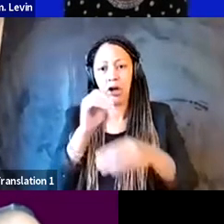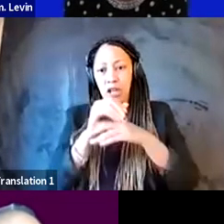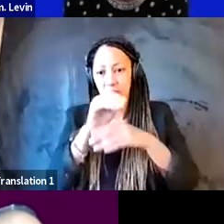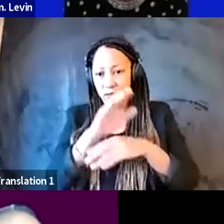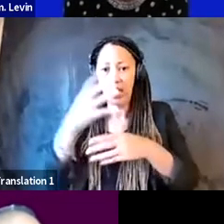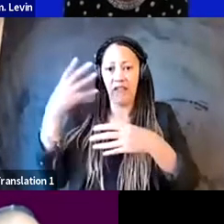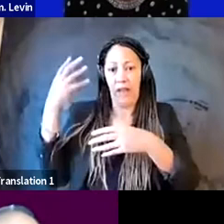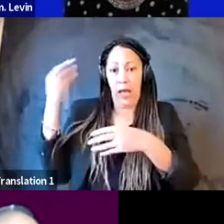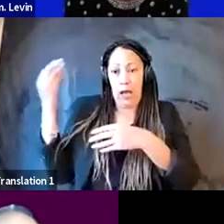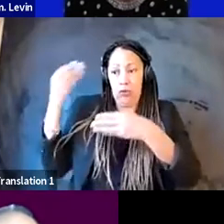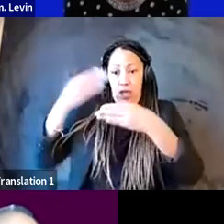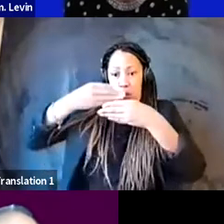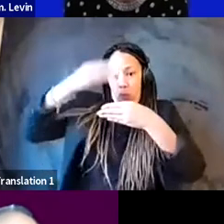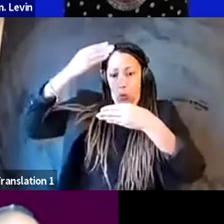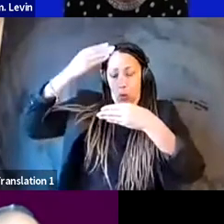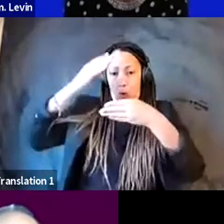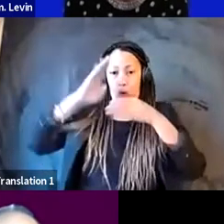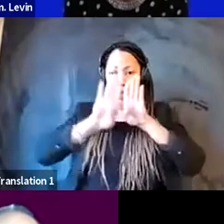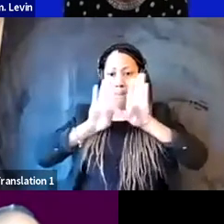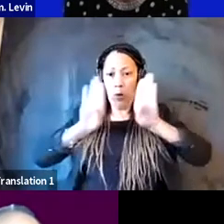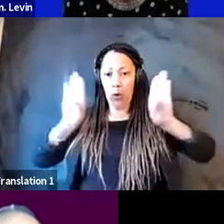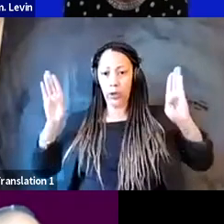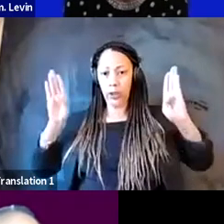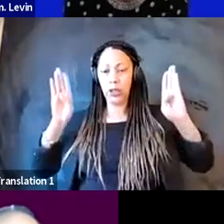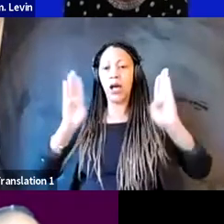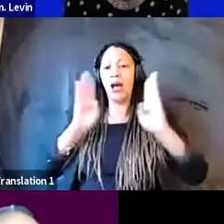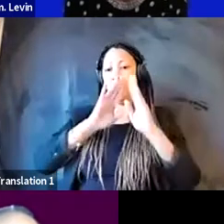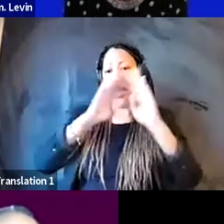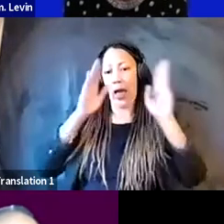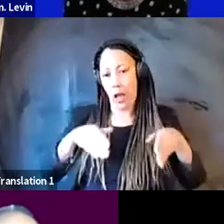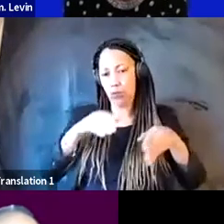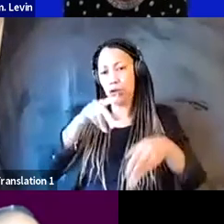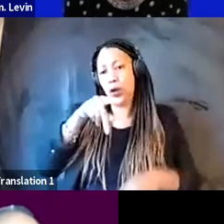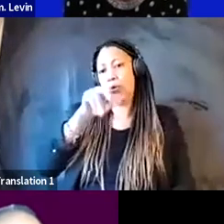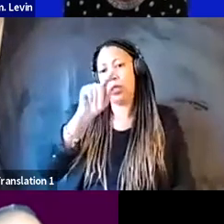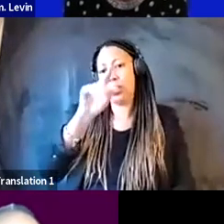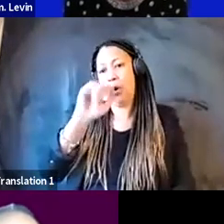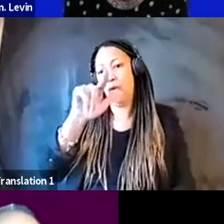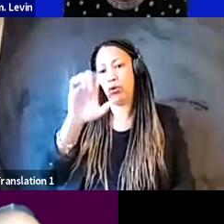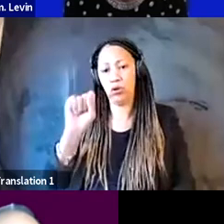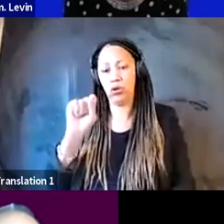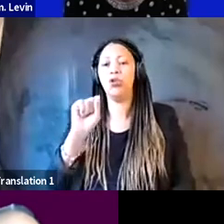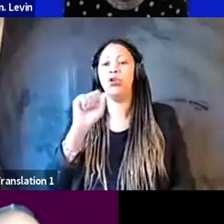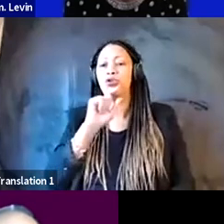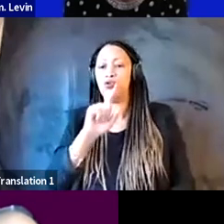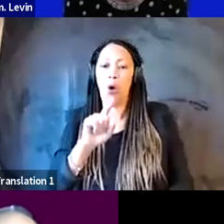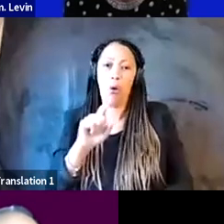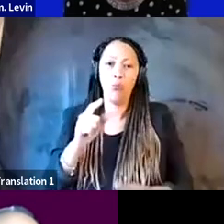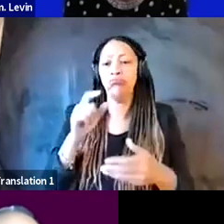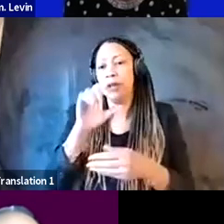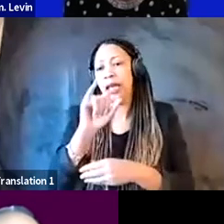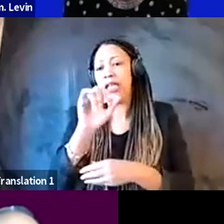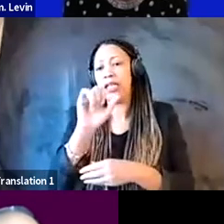that borders on passive house principles. So the insulation of the exterior wall is very good. Of course,